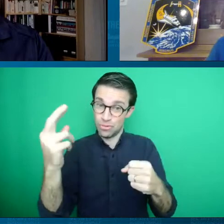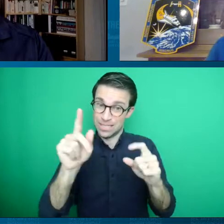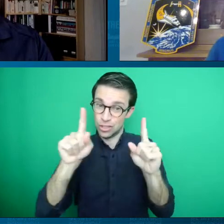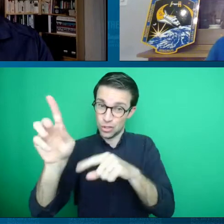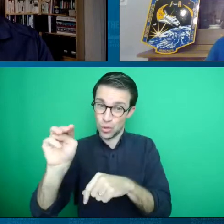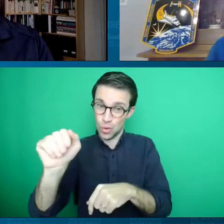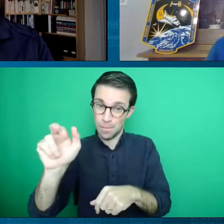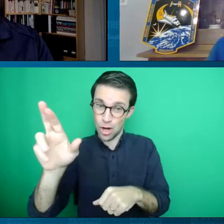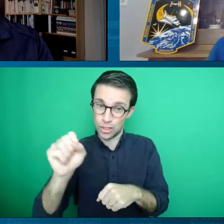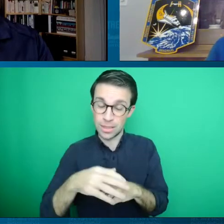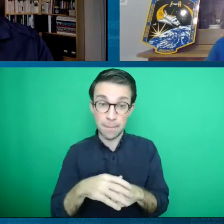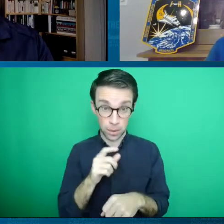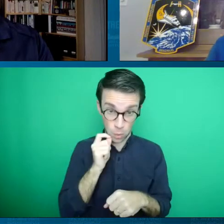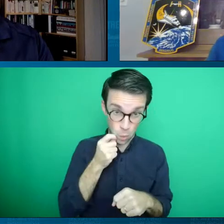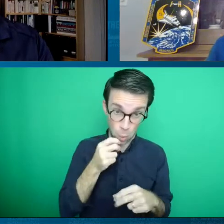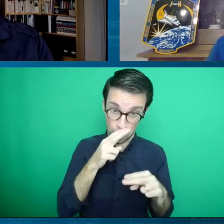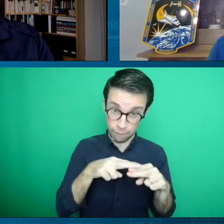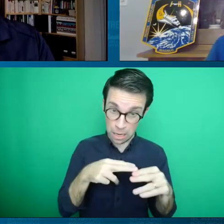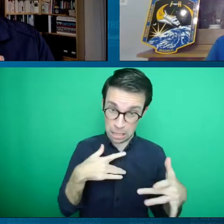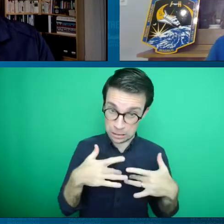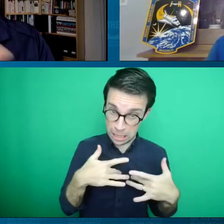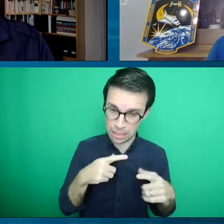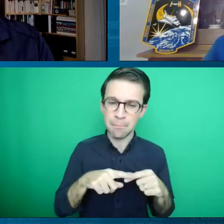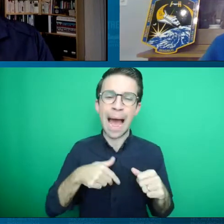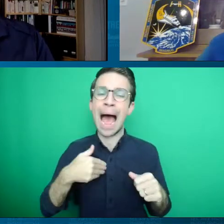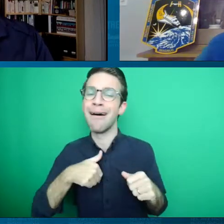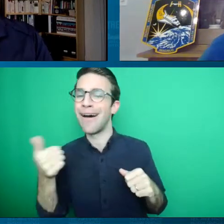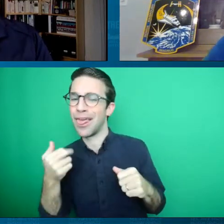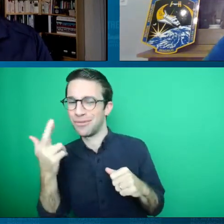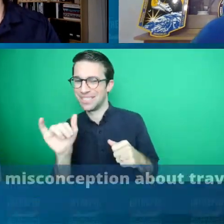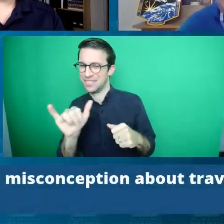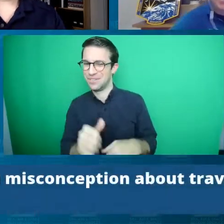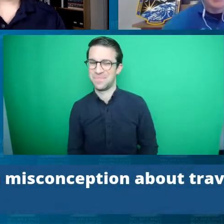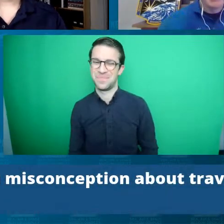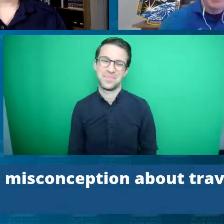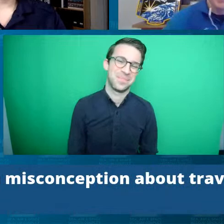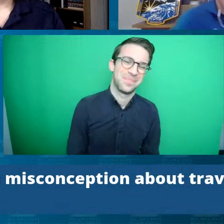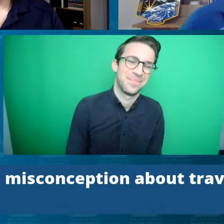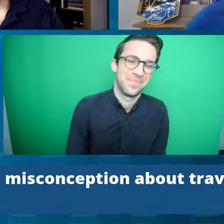it'd be really cool and fun and exciting. Although there's that too.